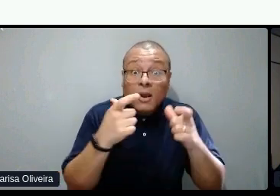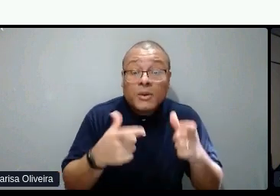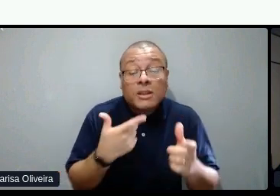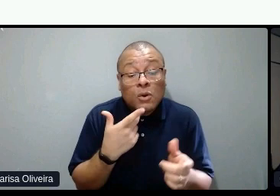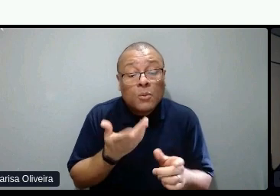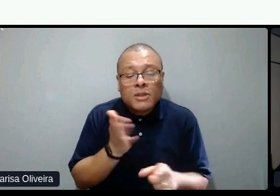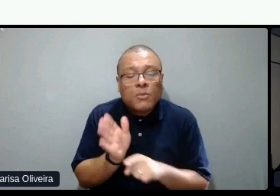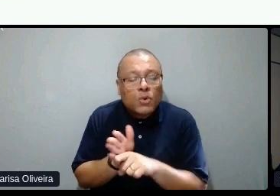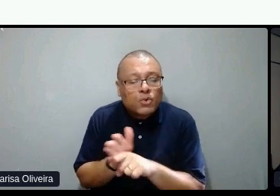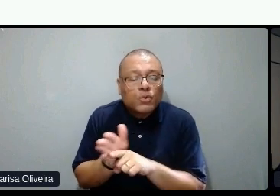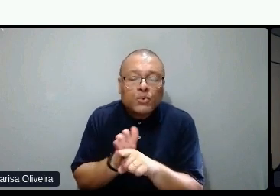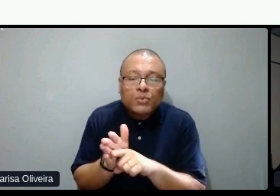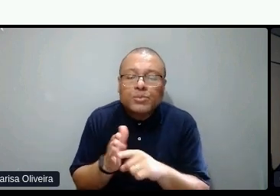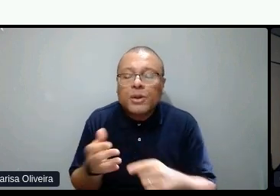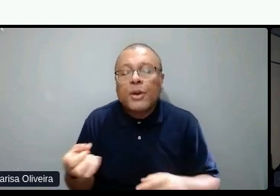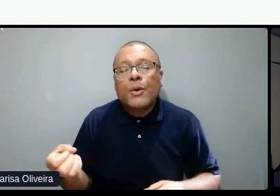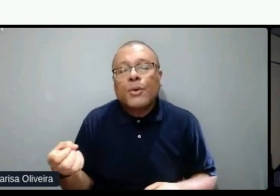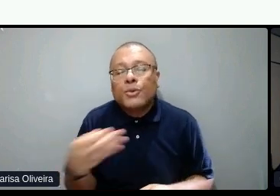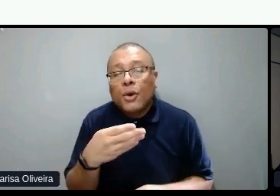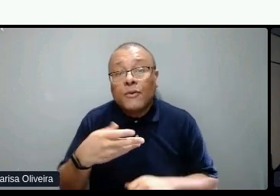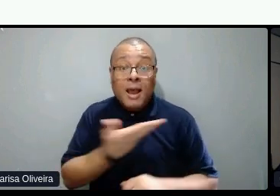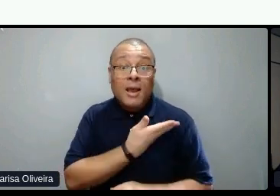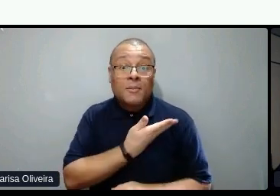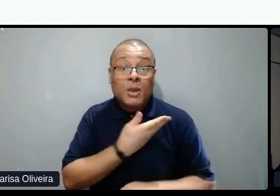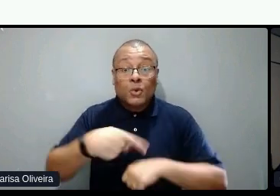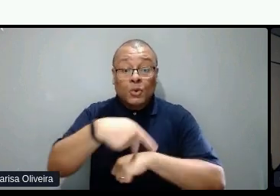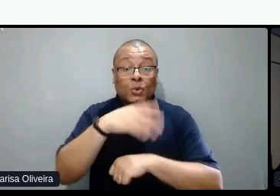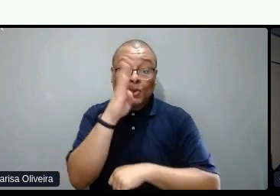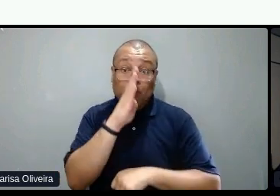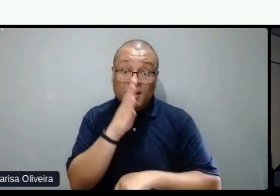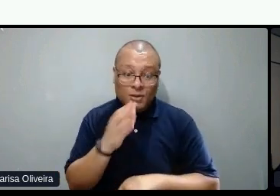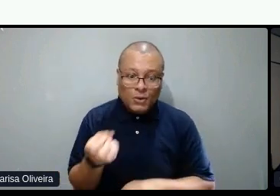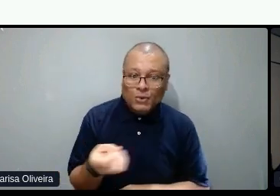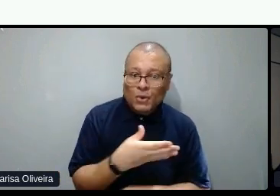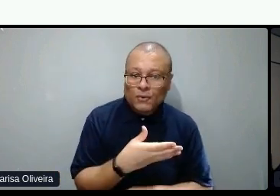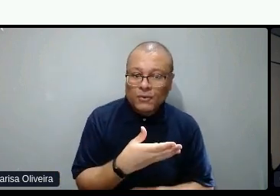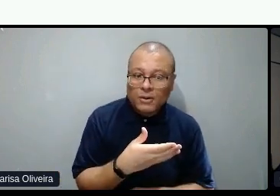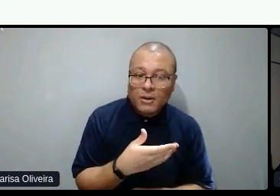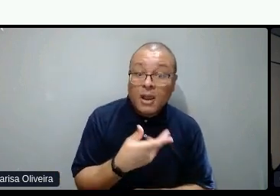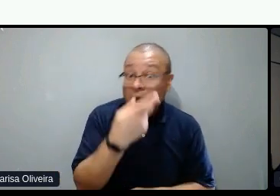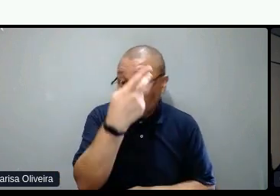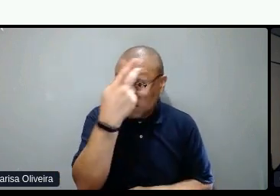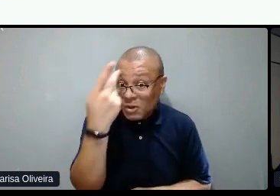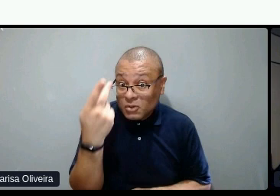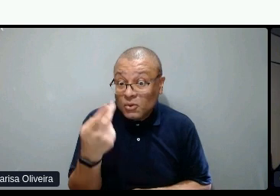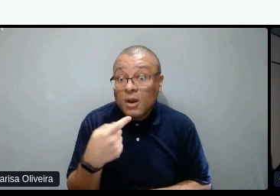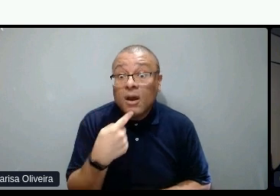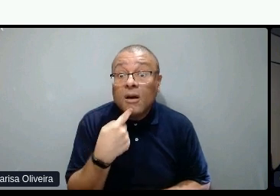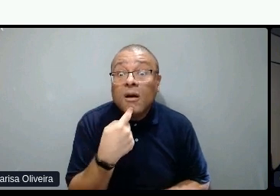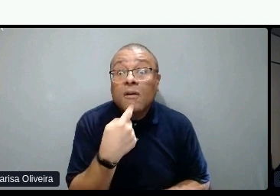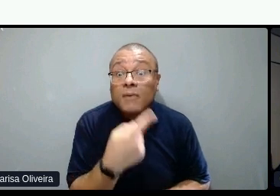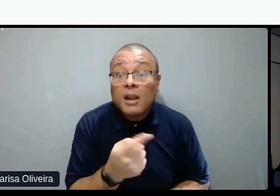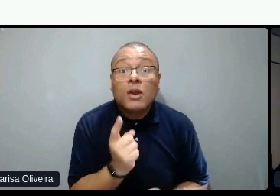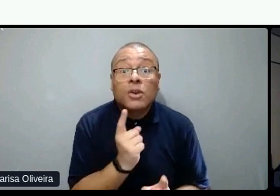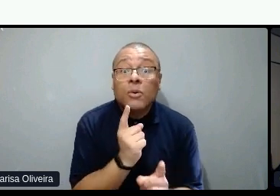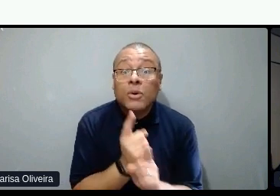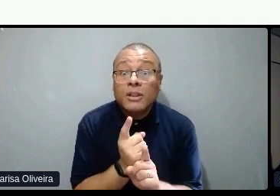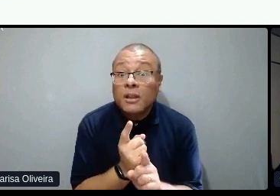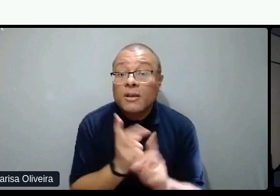really cool new Brazilian colleague, and people from Brazil that I have met are